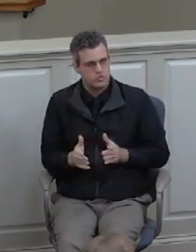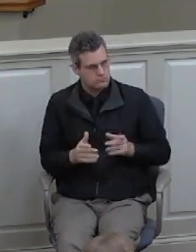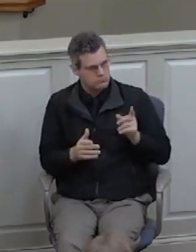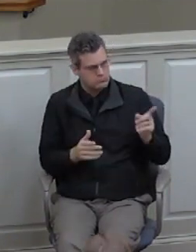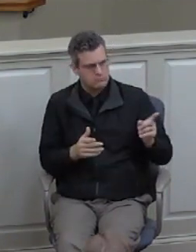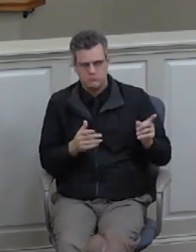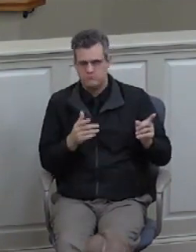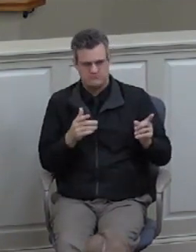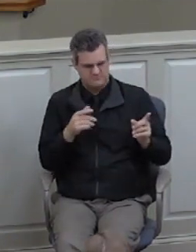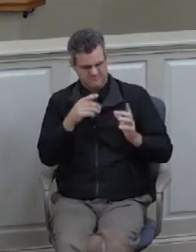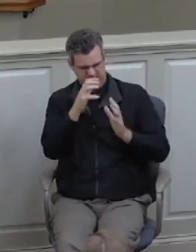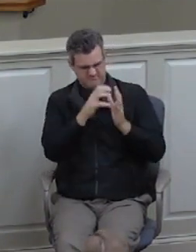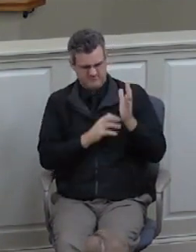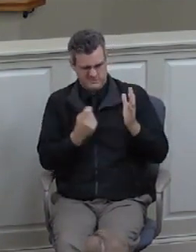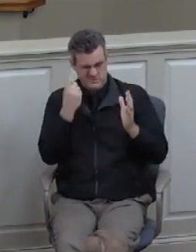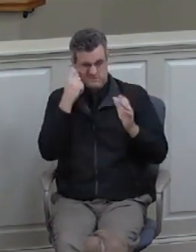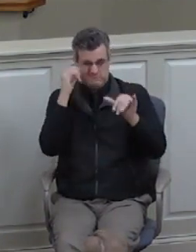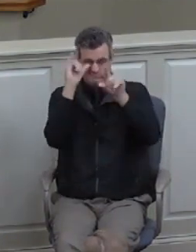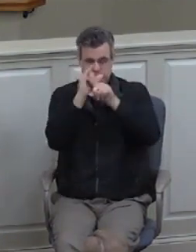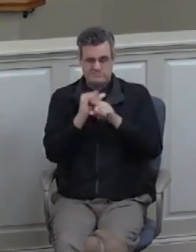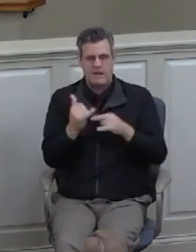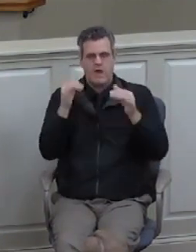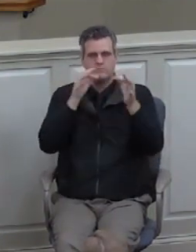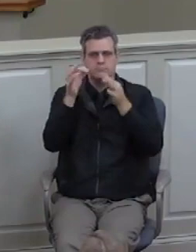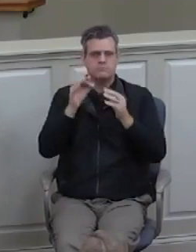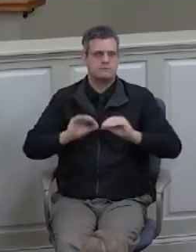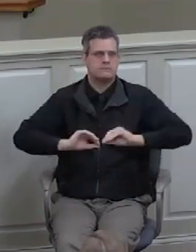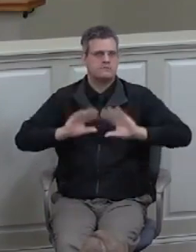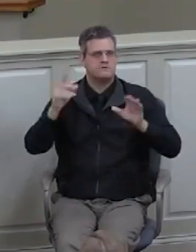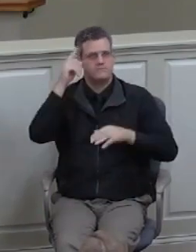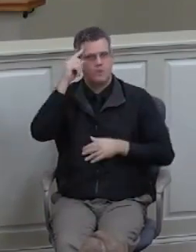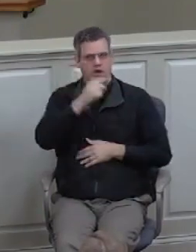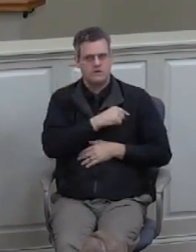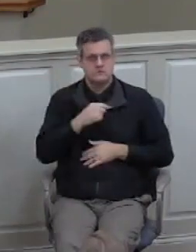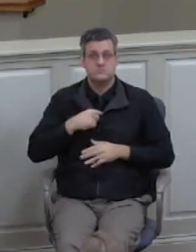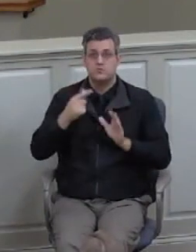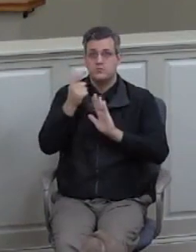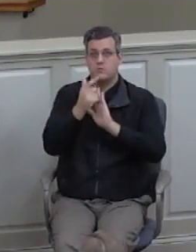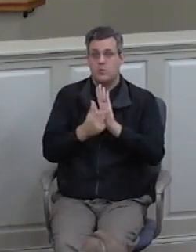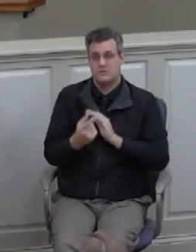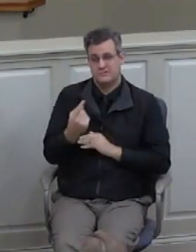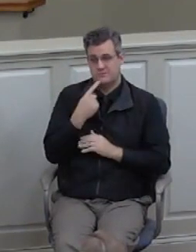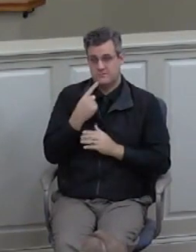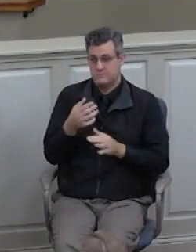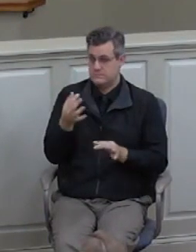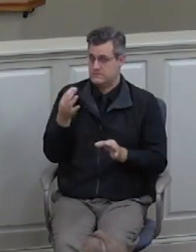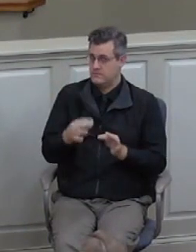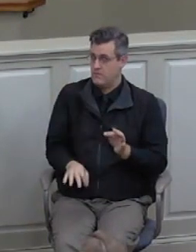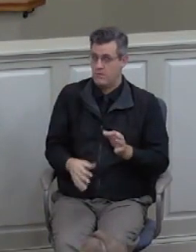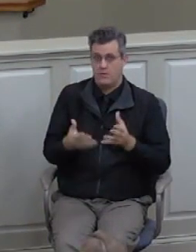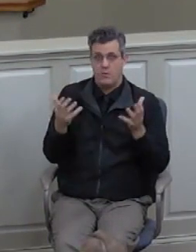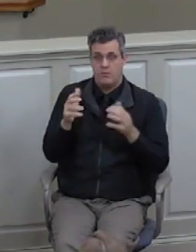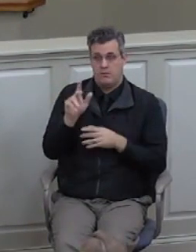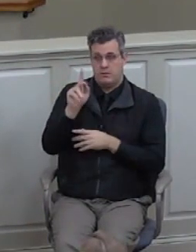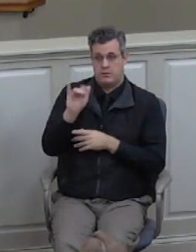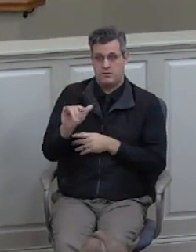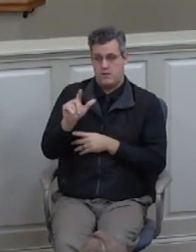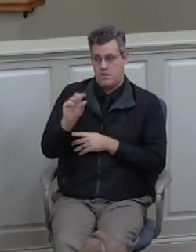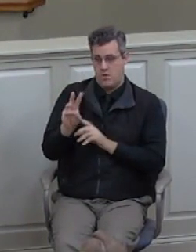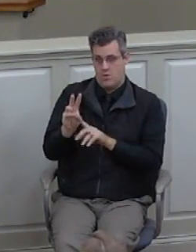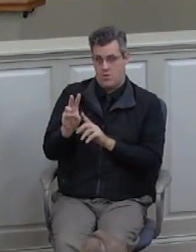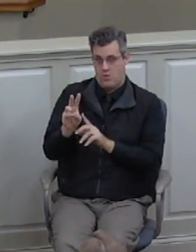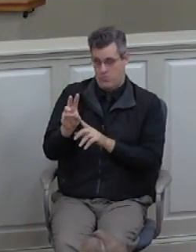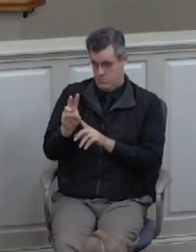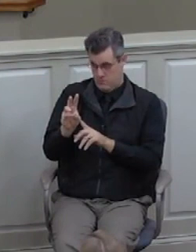layman's term, explain all that you just read. It can simply be stated that the Kentucky law provides that